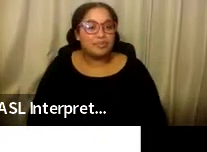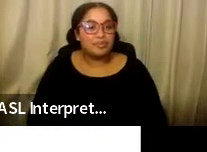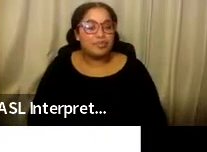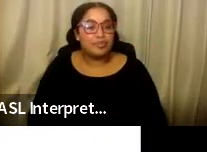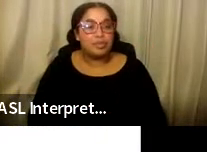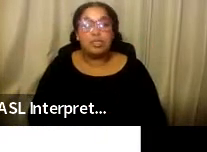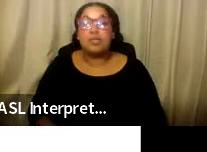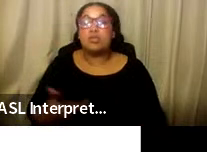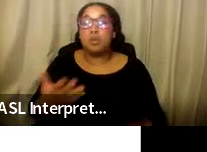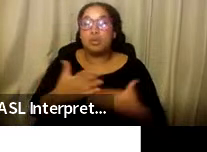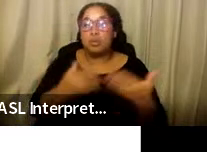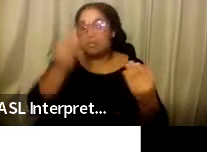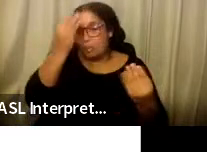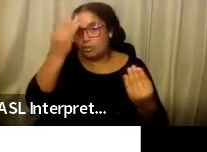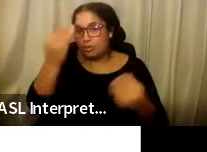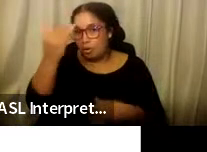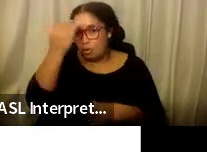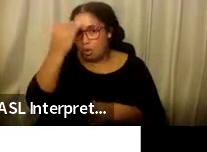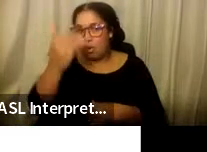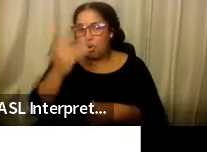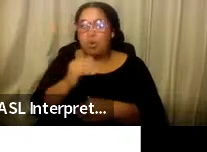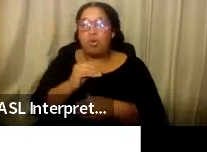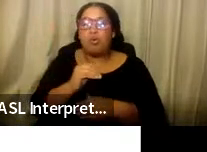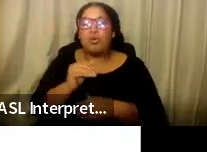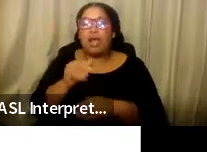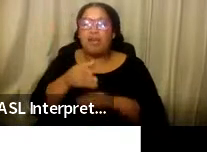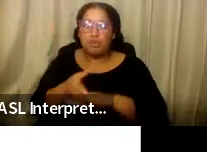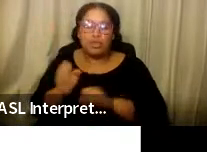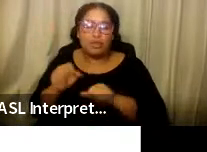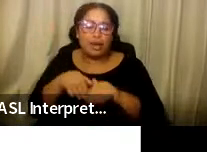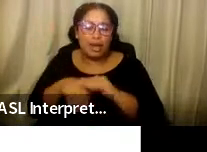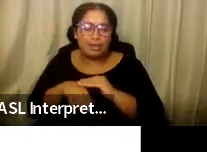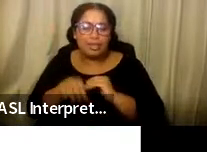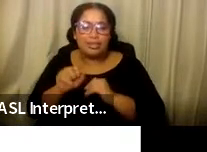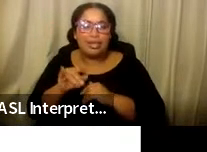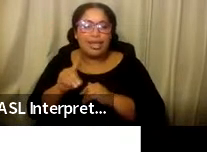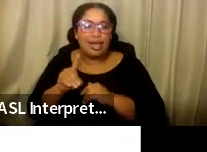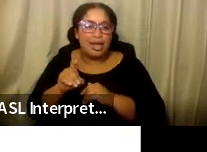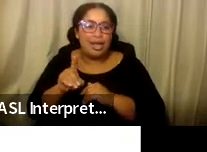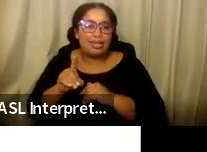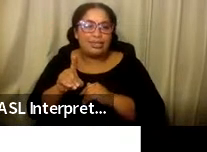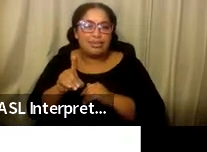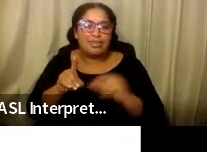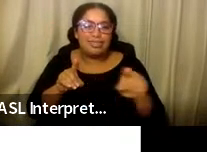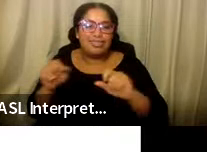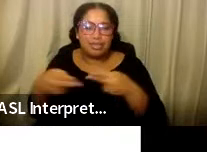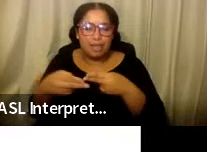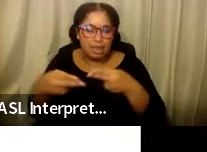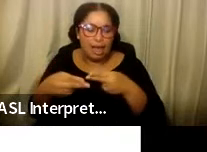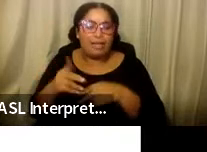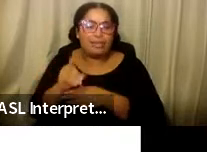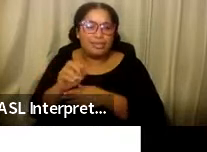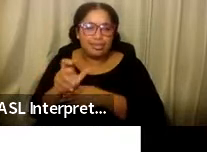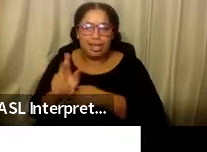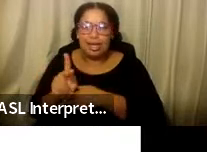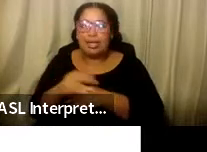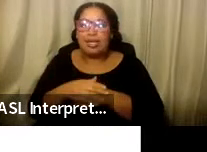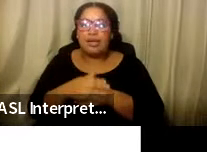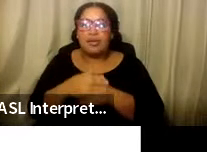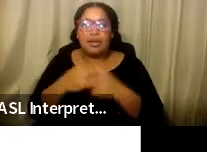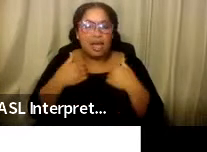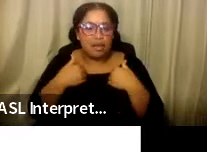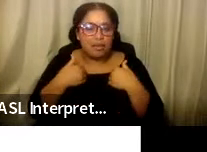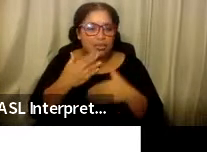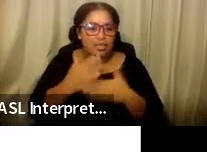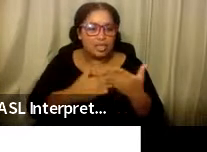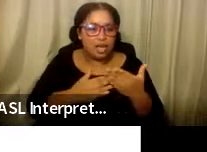So here's just some information. I know the slide deck will be available afterwards, but there are some links and phone numbers you can use to get access, or if you have